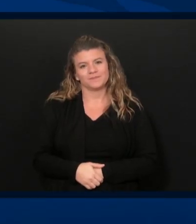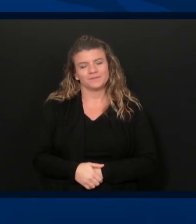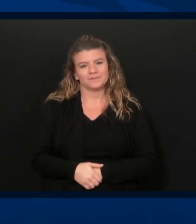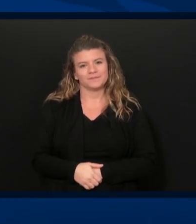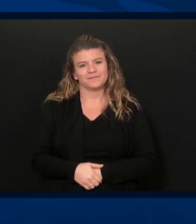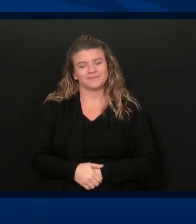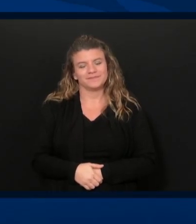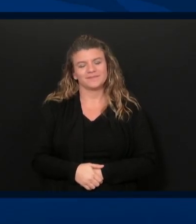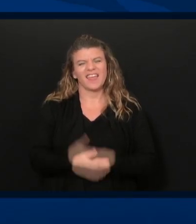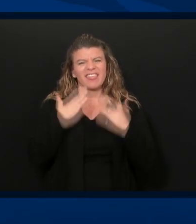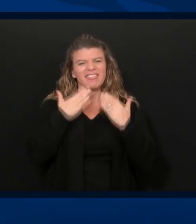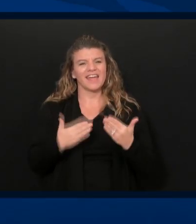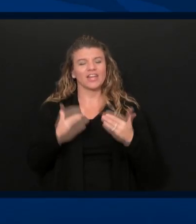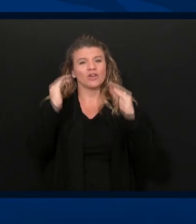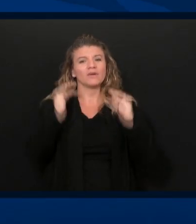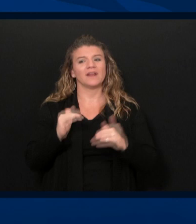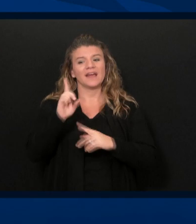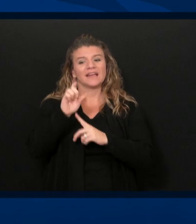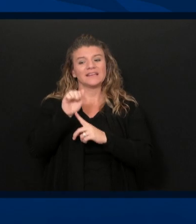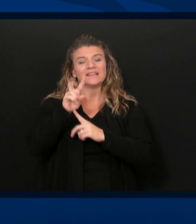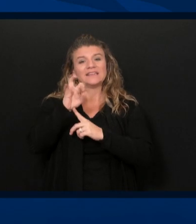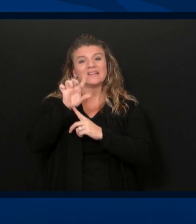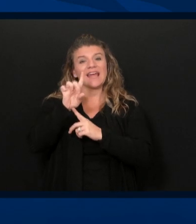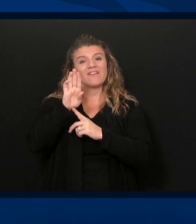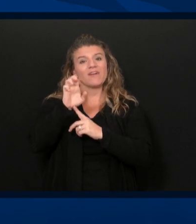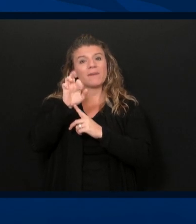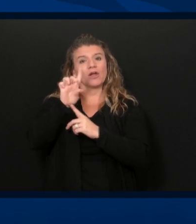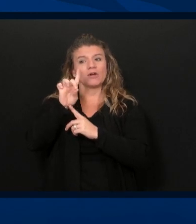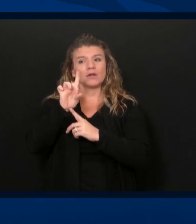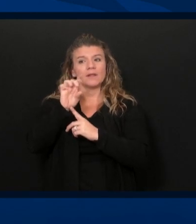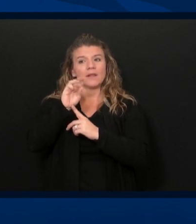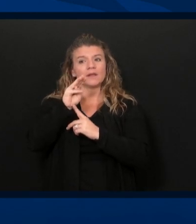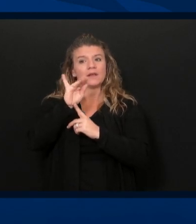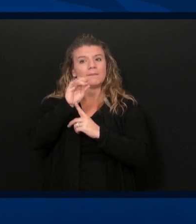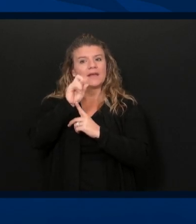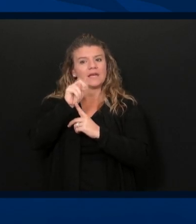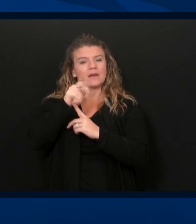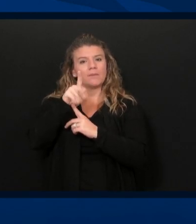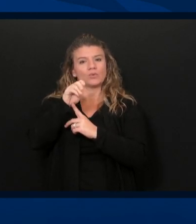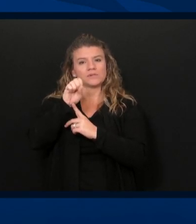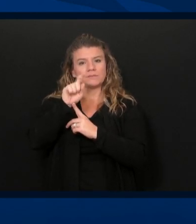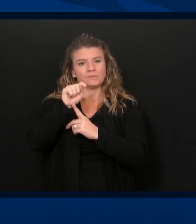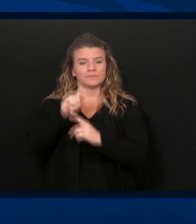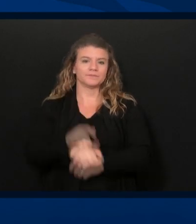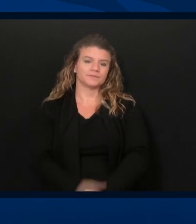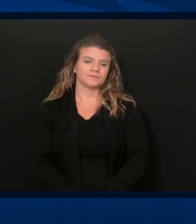All right, thank you, Annie. Next, we'll go to David Beard with the Dominion Post.